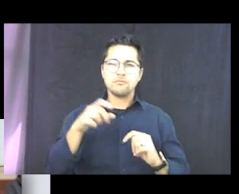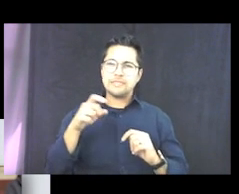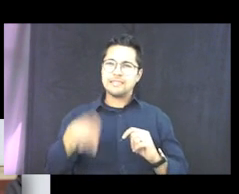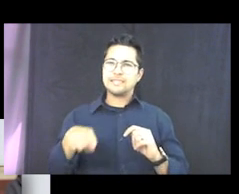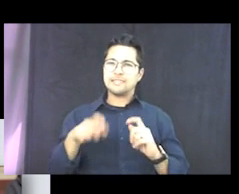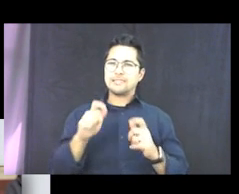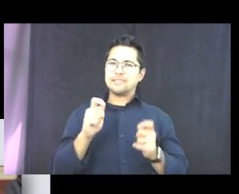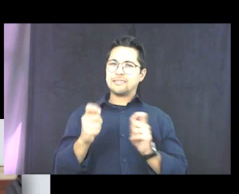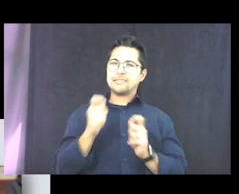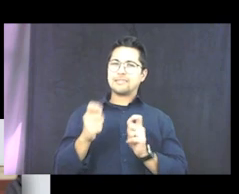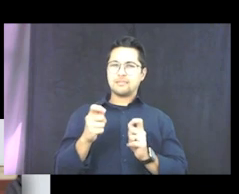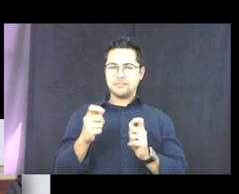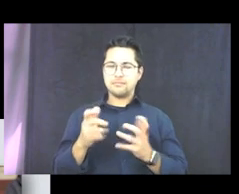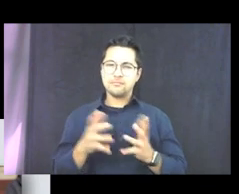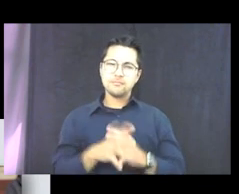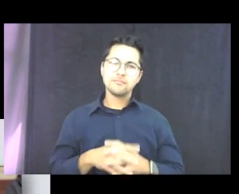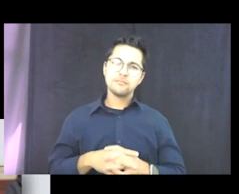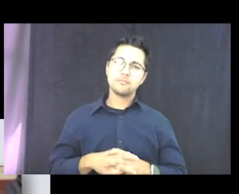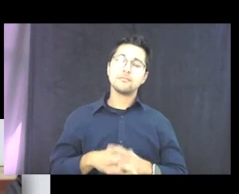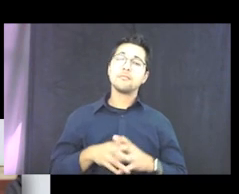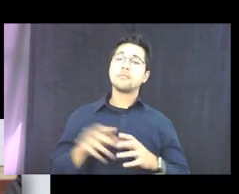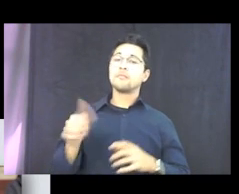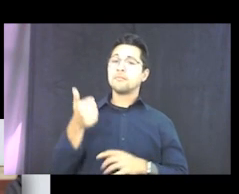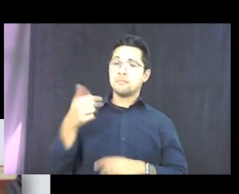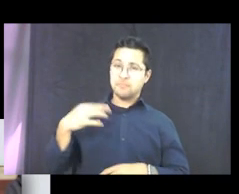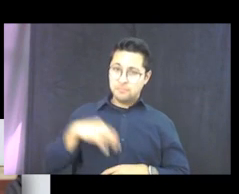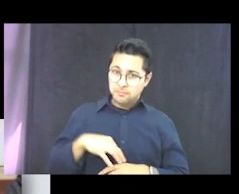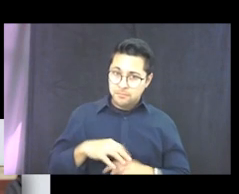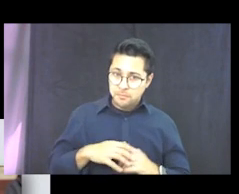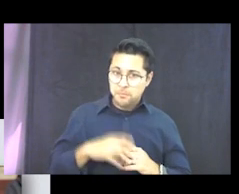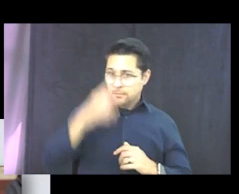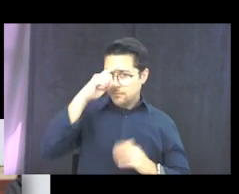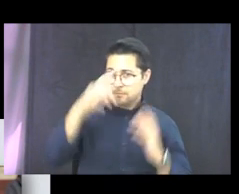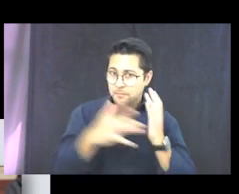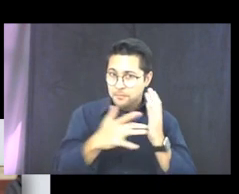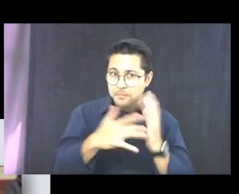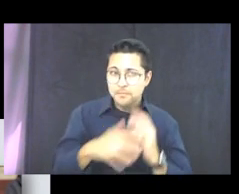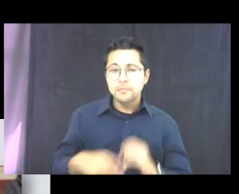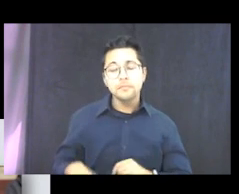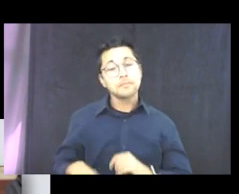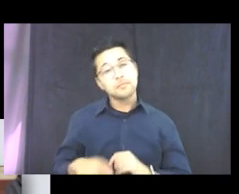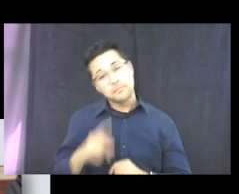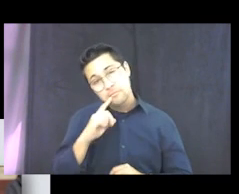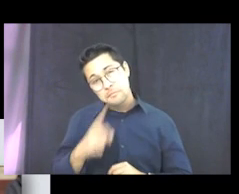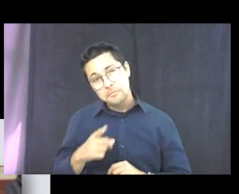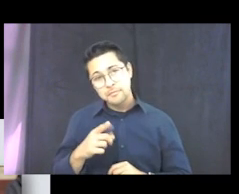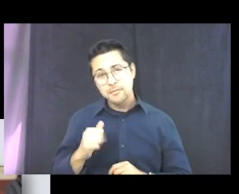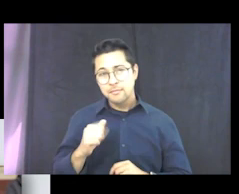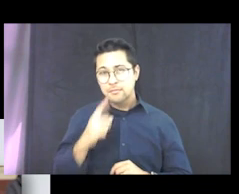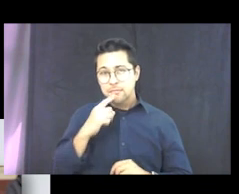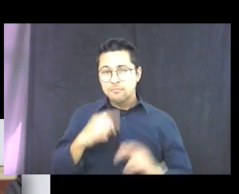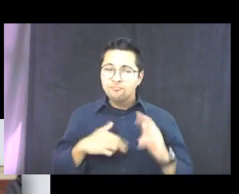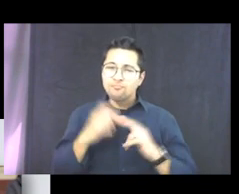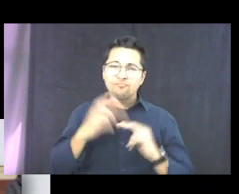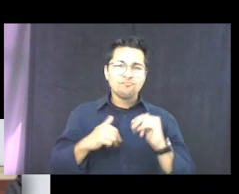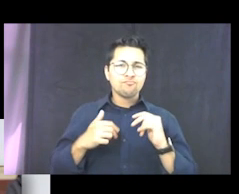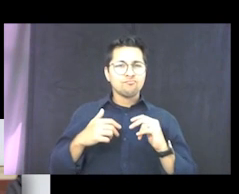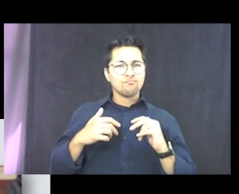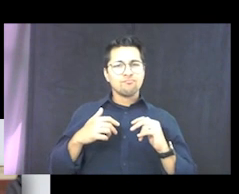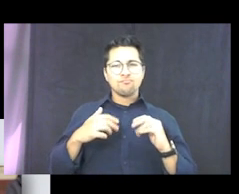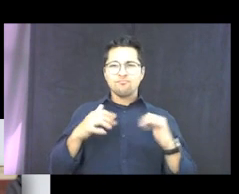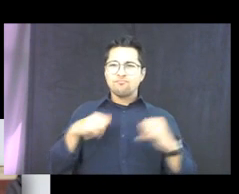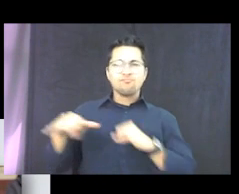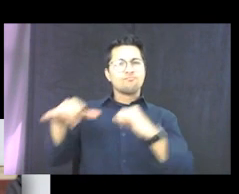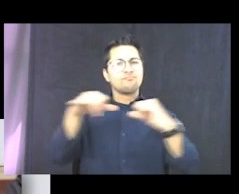customize them, is what we're saying. The other benefit of technology is the fact that it truly builds